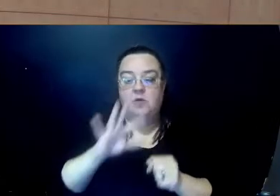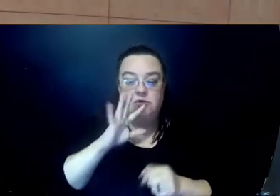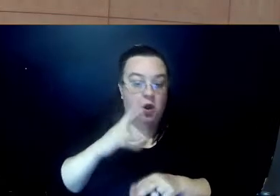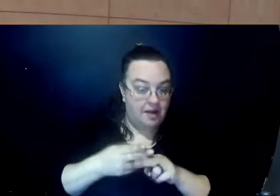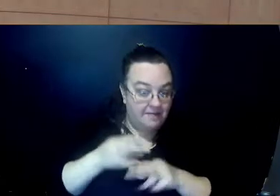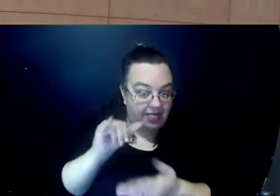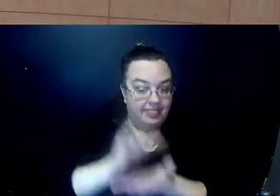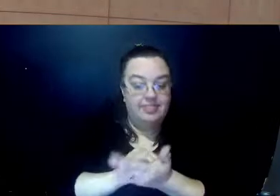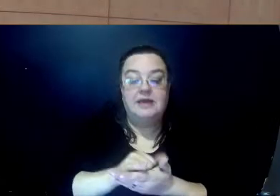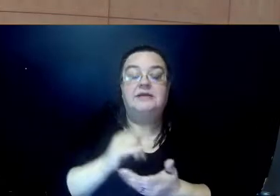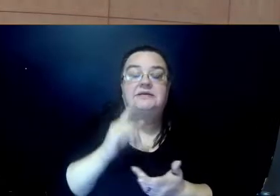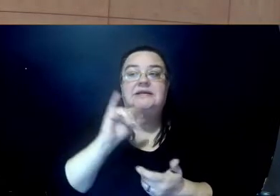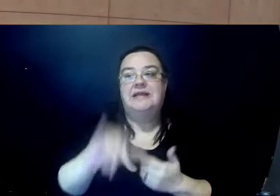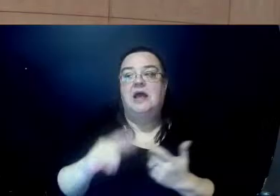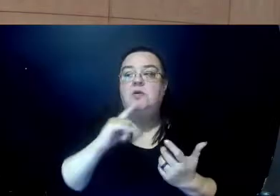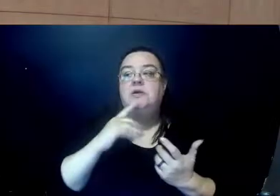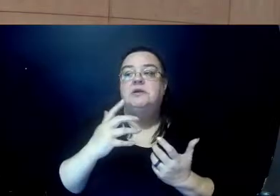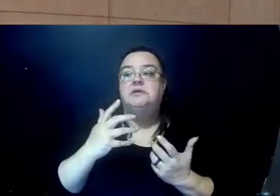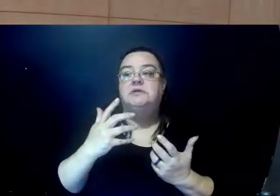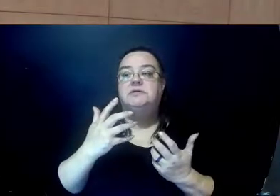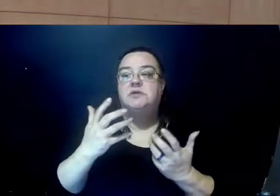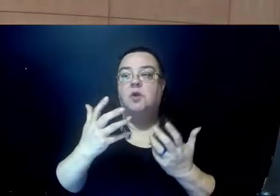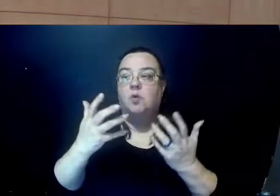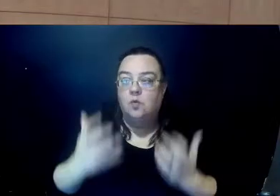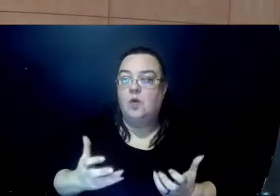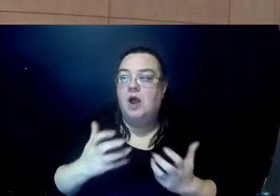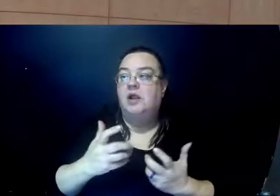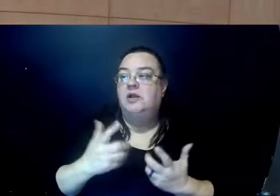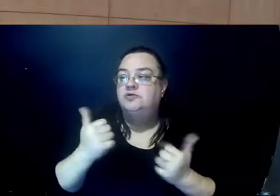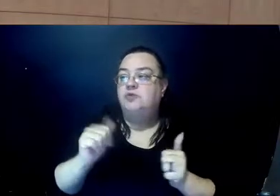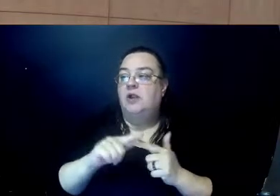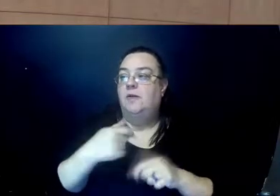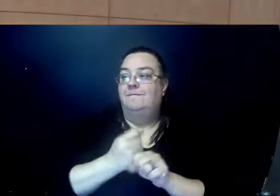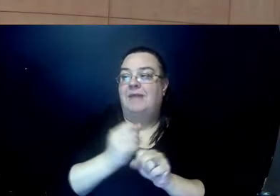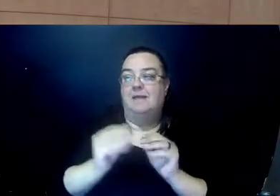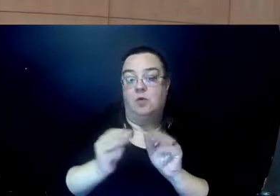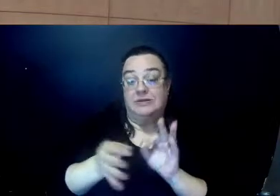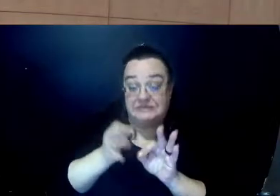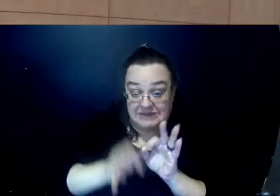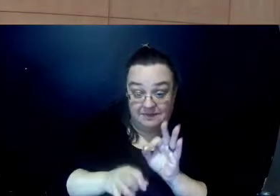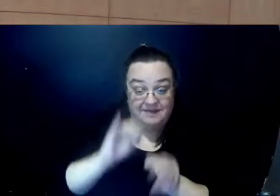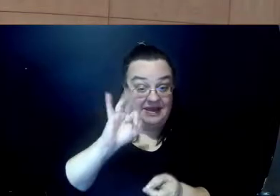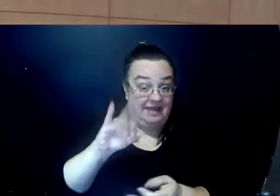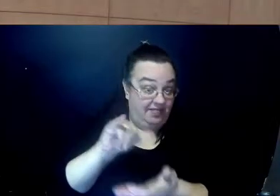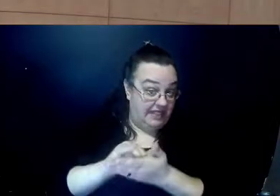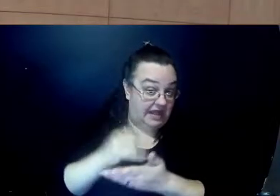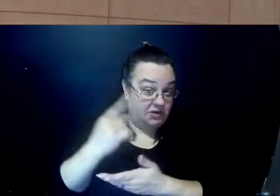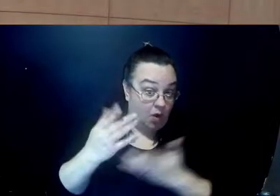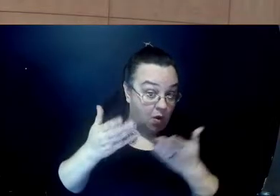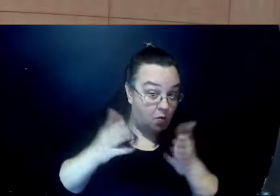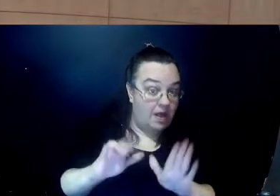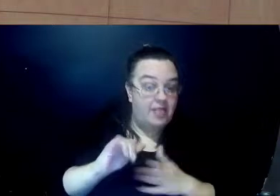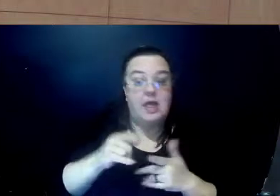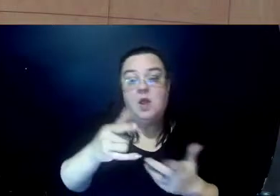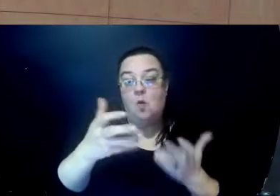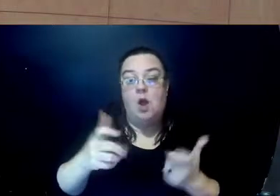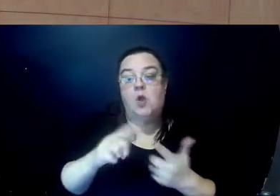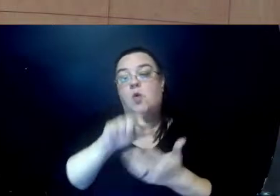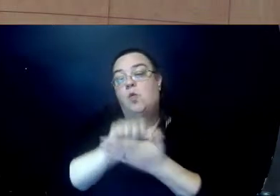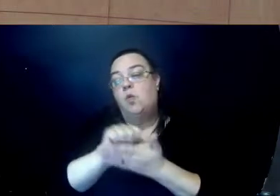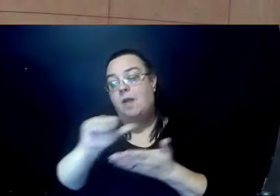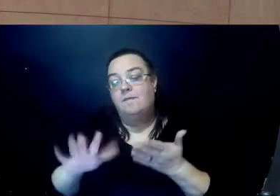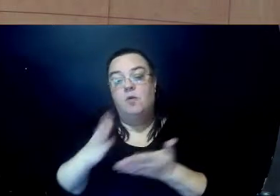was a desire expressed to simplify it down. And if that is one way that you want to, remove some